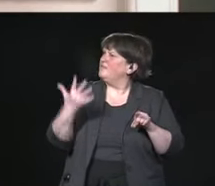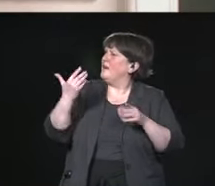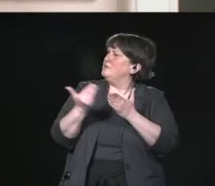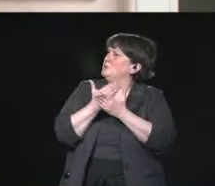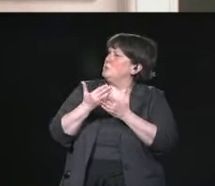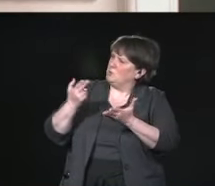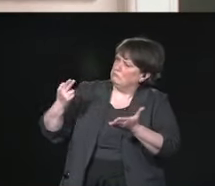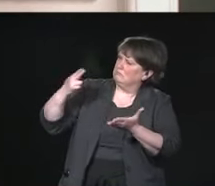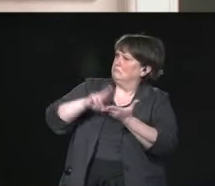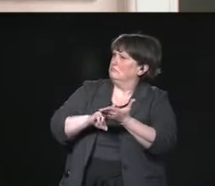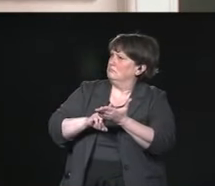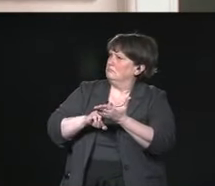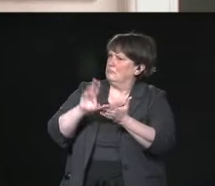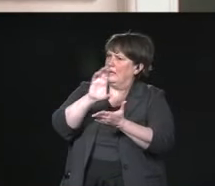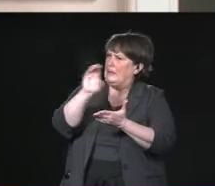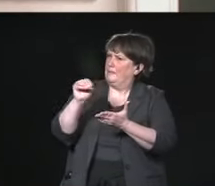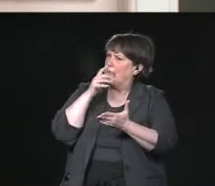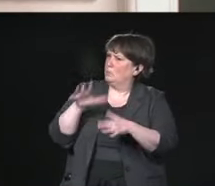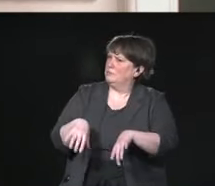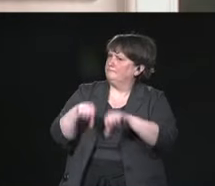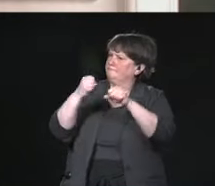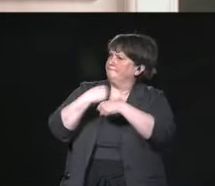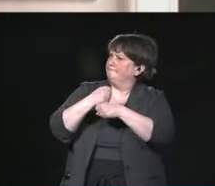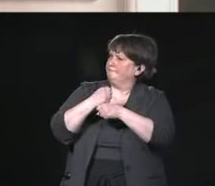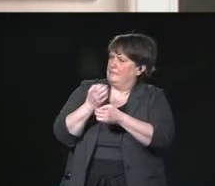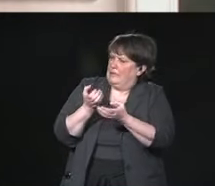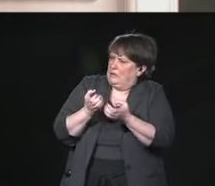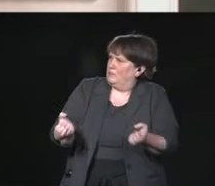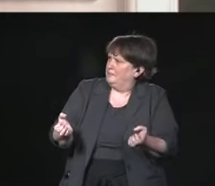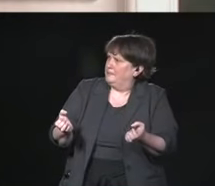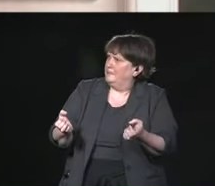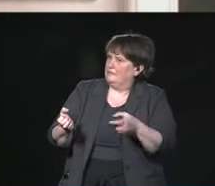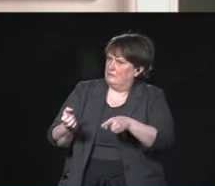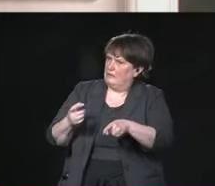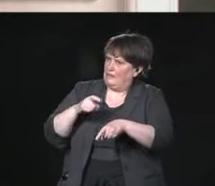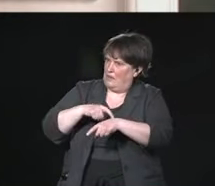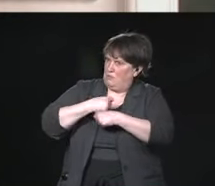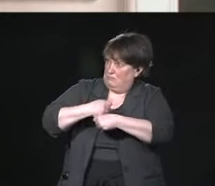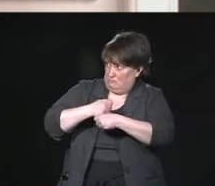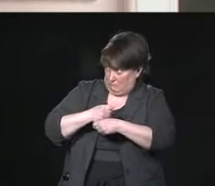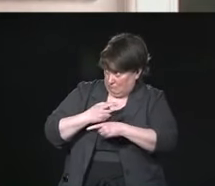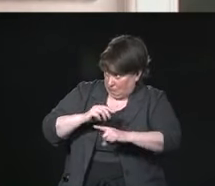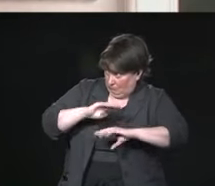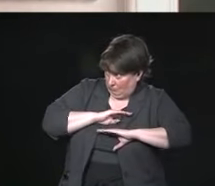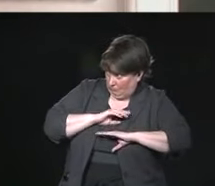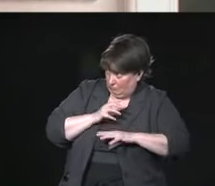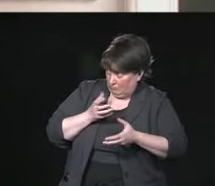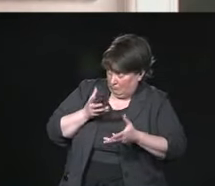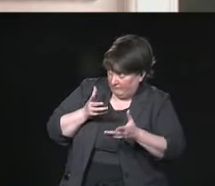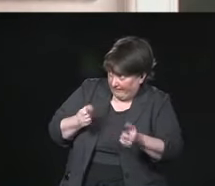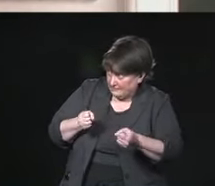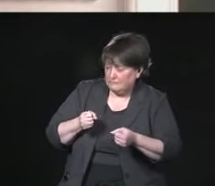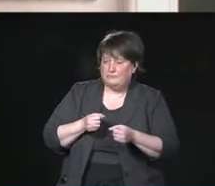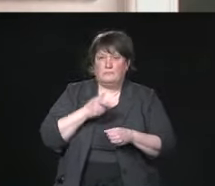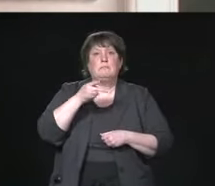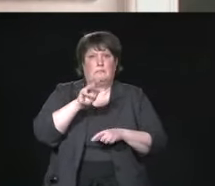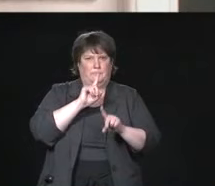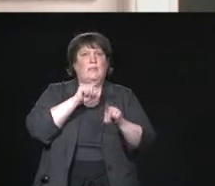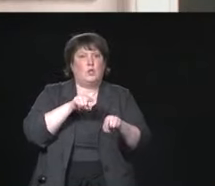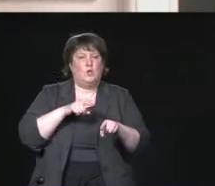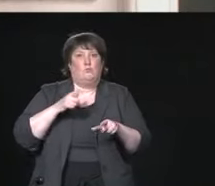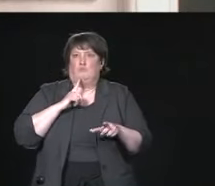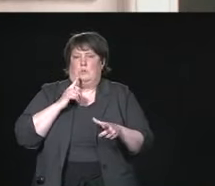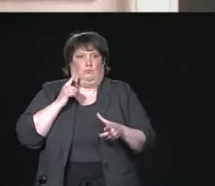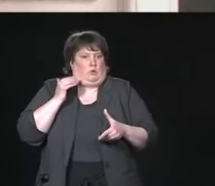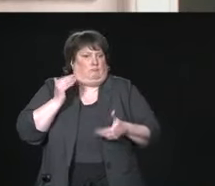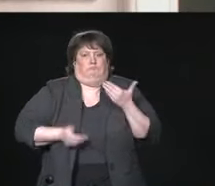mentioned, that they're going to be able to produce materials in times to respond to the needs. We are trying to accelerate